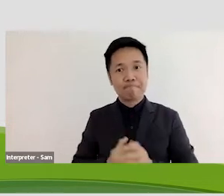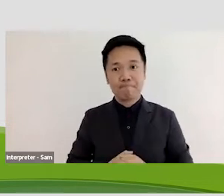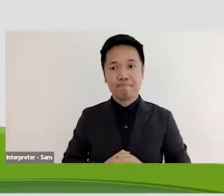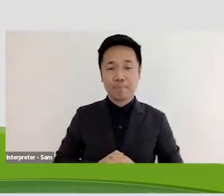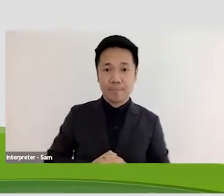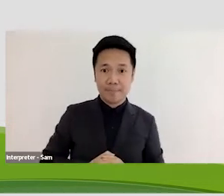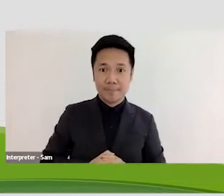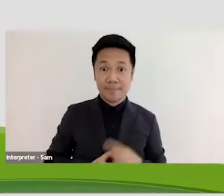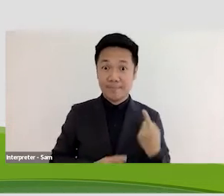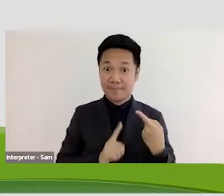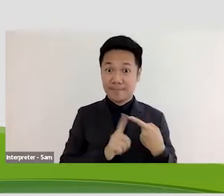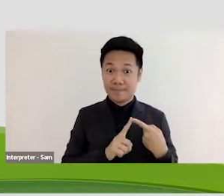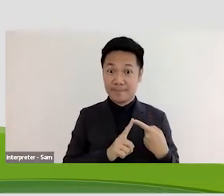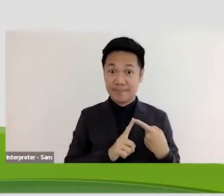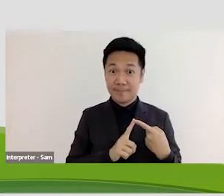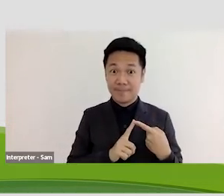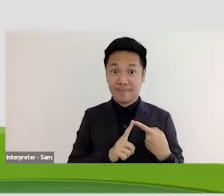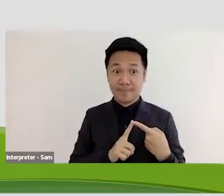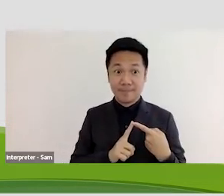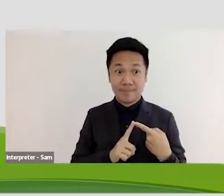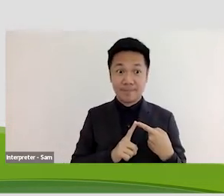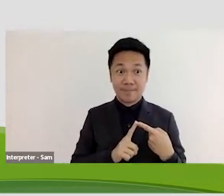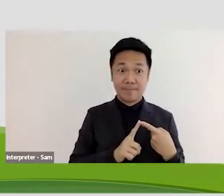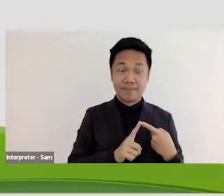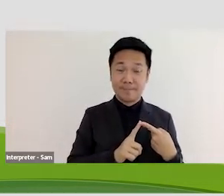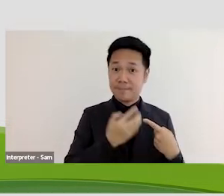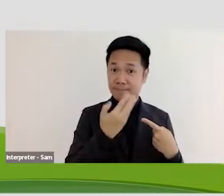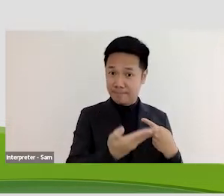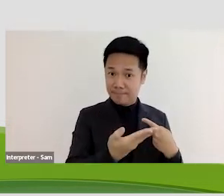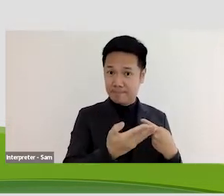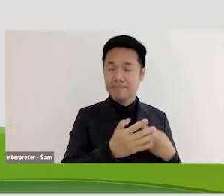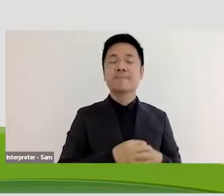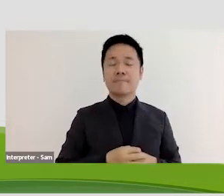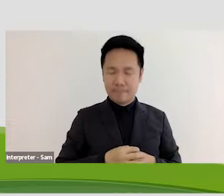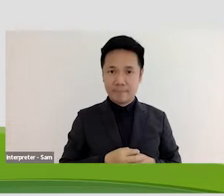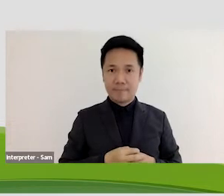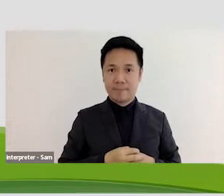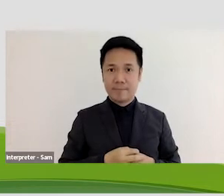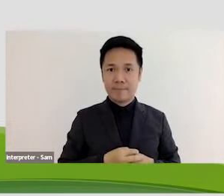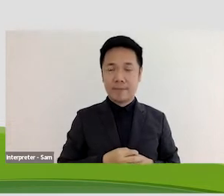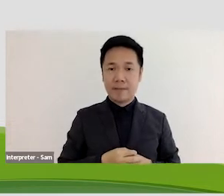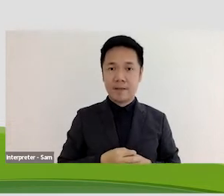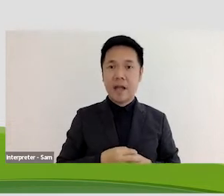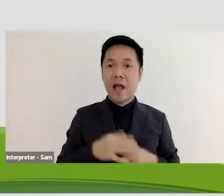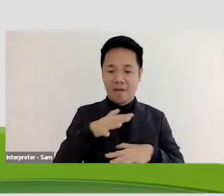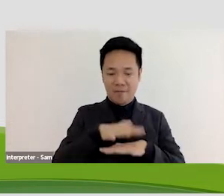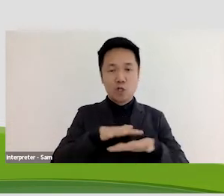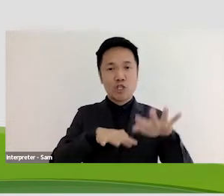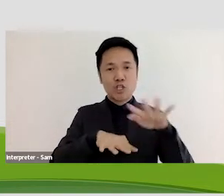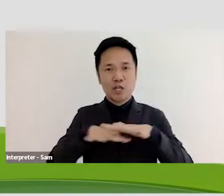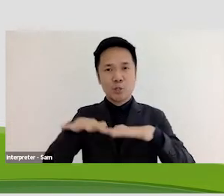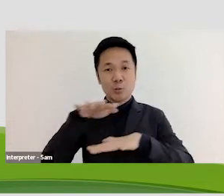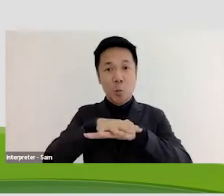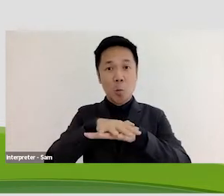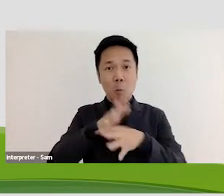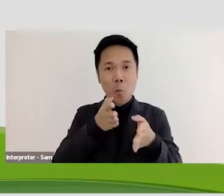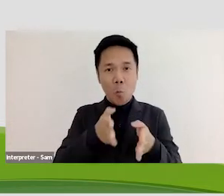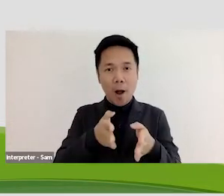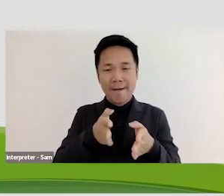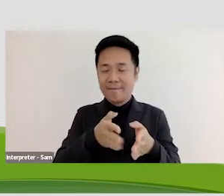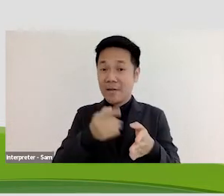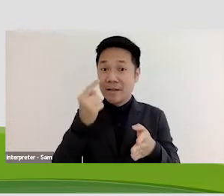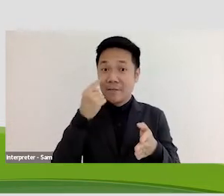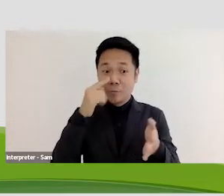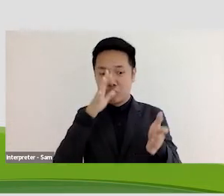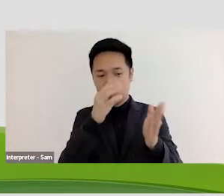The first one is utilizing a gender responsive and intersectional approach to the policy